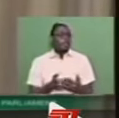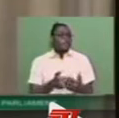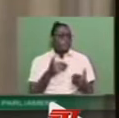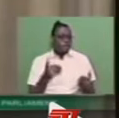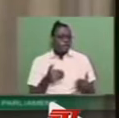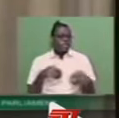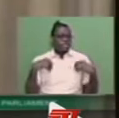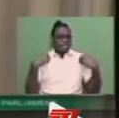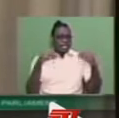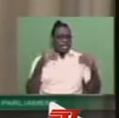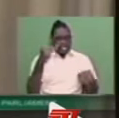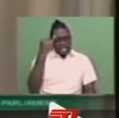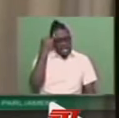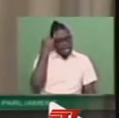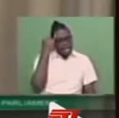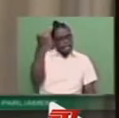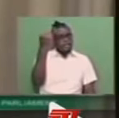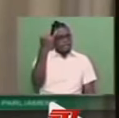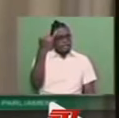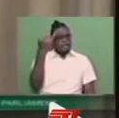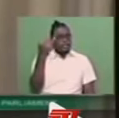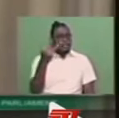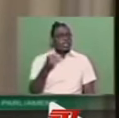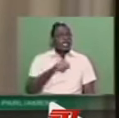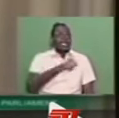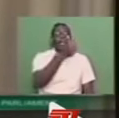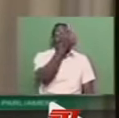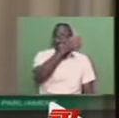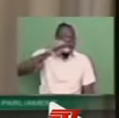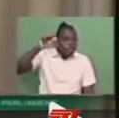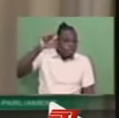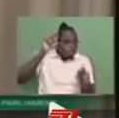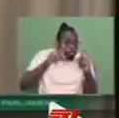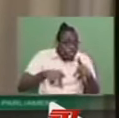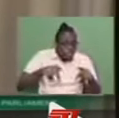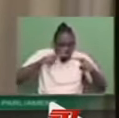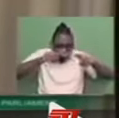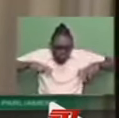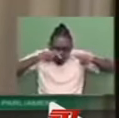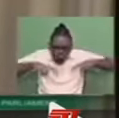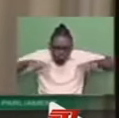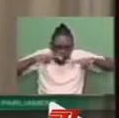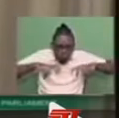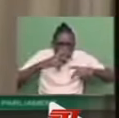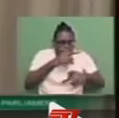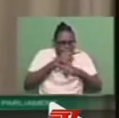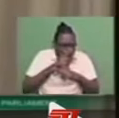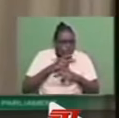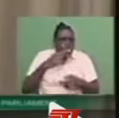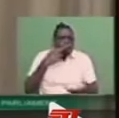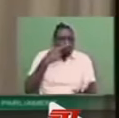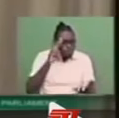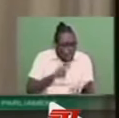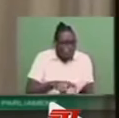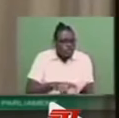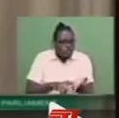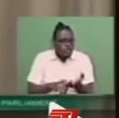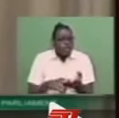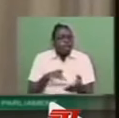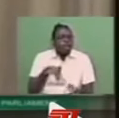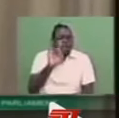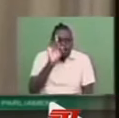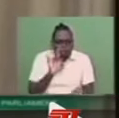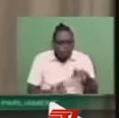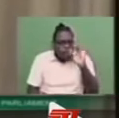that report say? Please share it with us. What tells us this is a good model to follow for the port? And who says that private